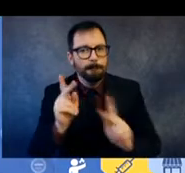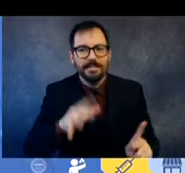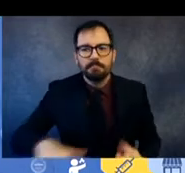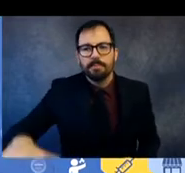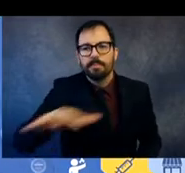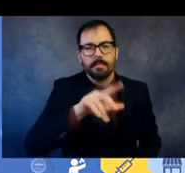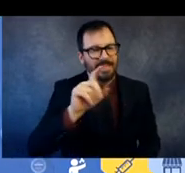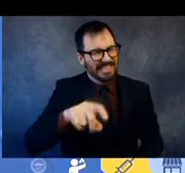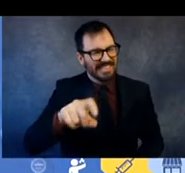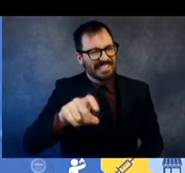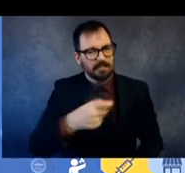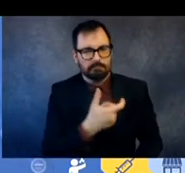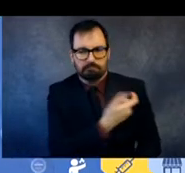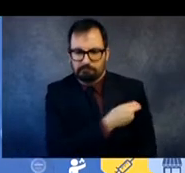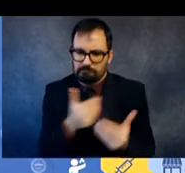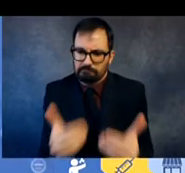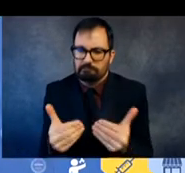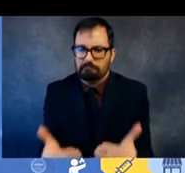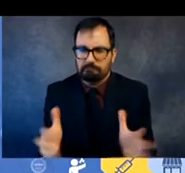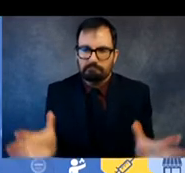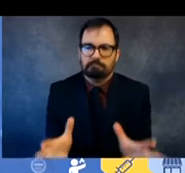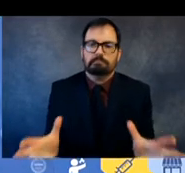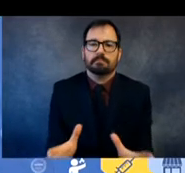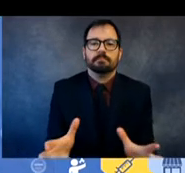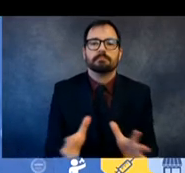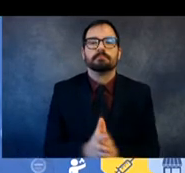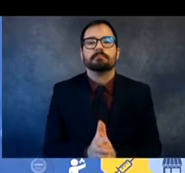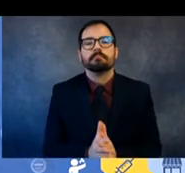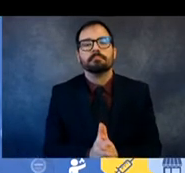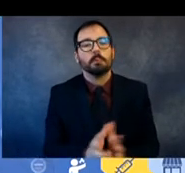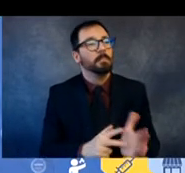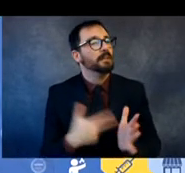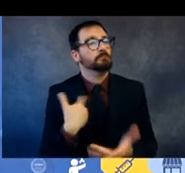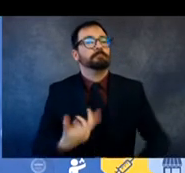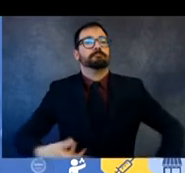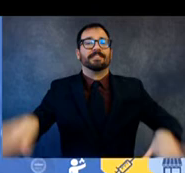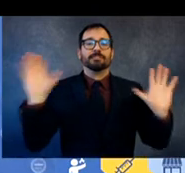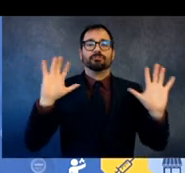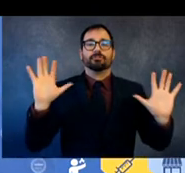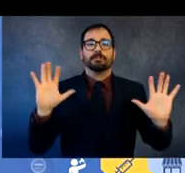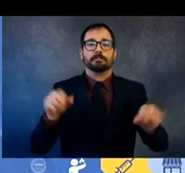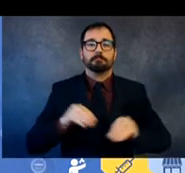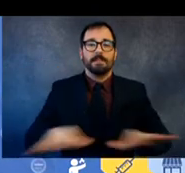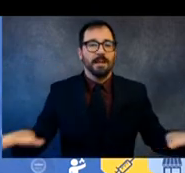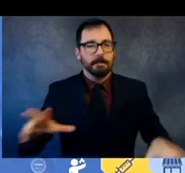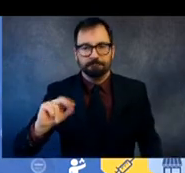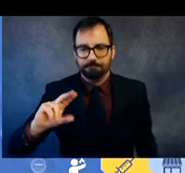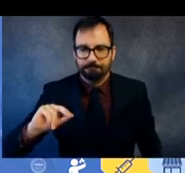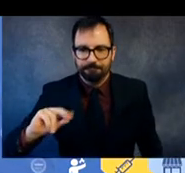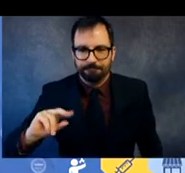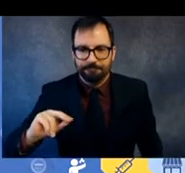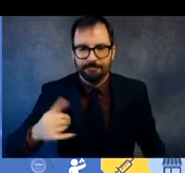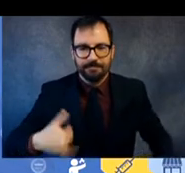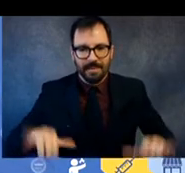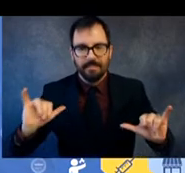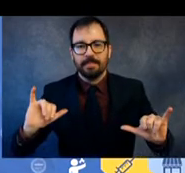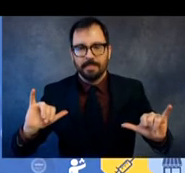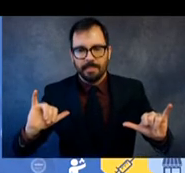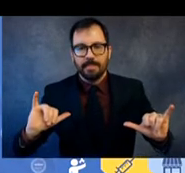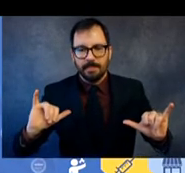vaccines. It is still a matter of us persuading people to get the vaccine, but we're not out of this yet. So we've really